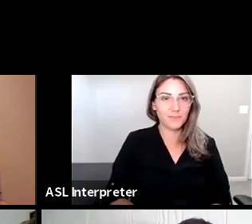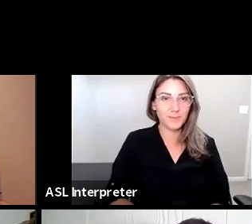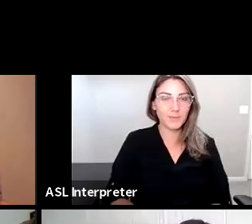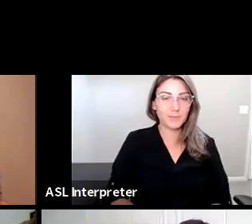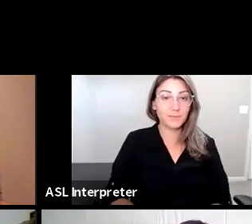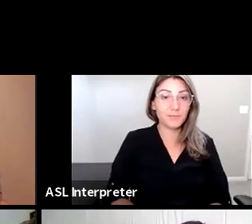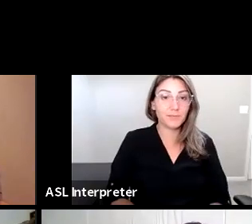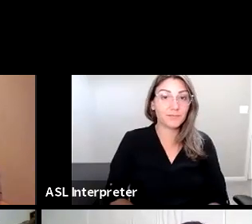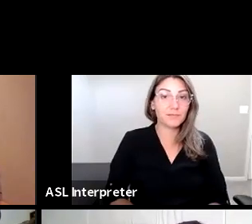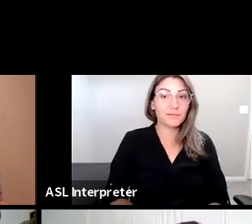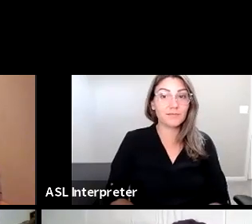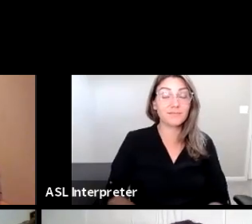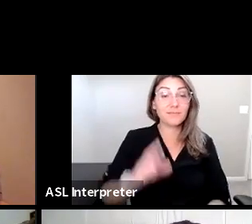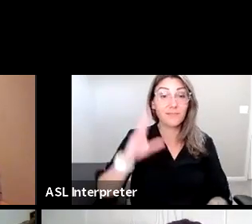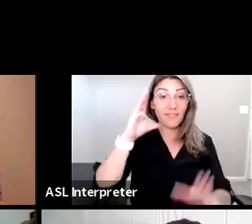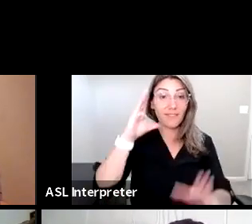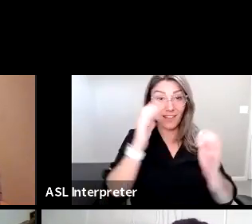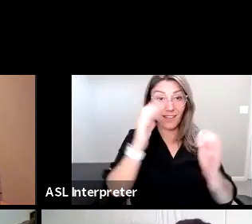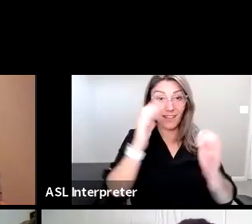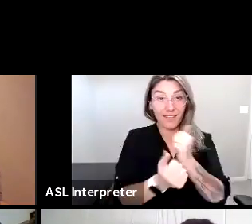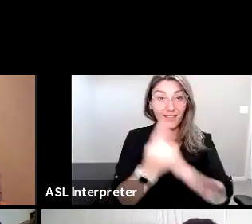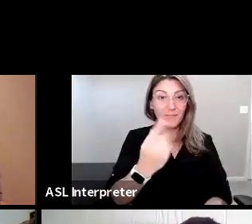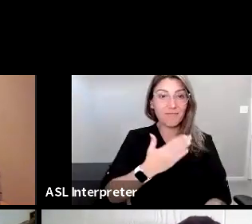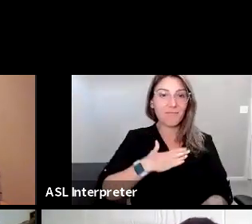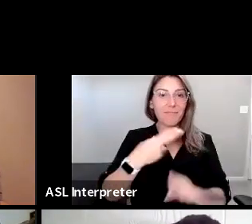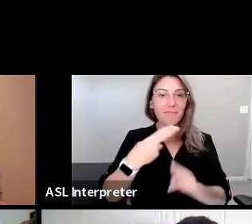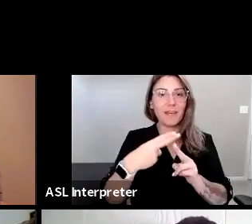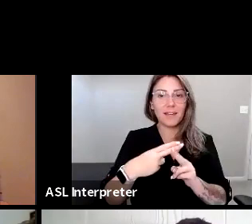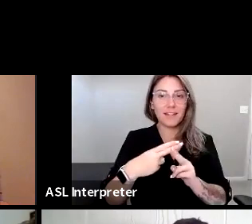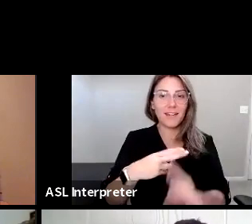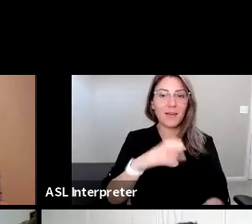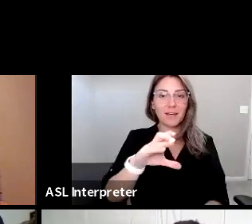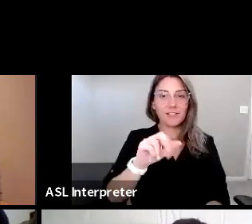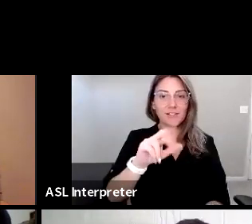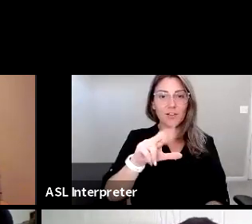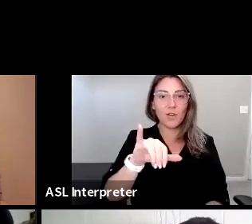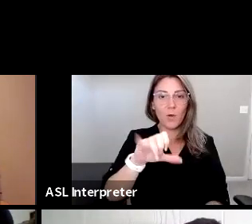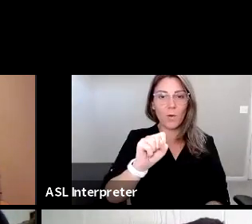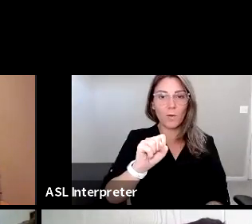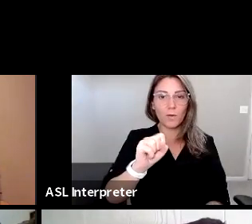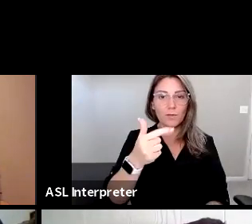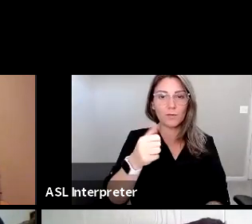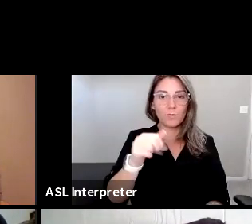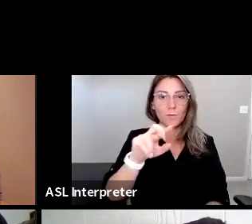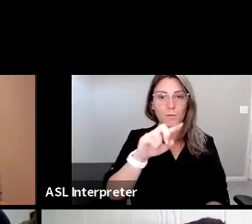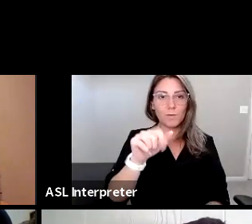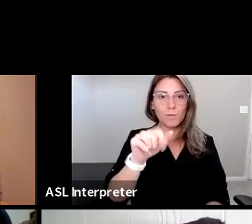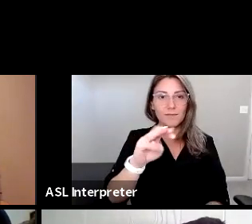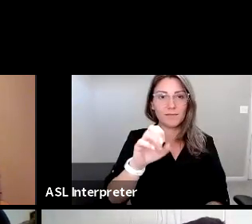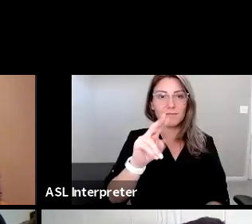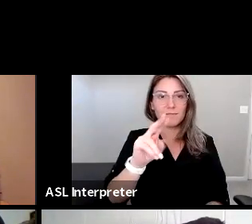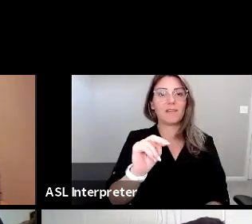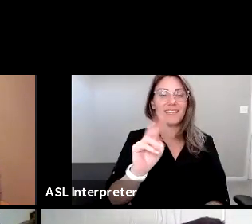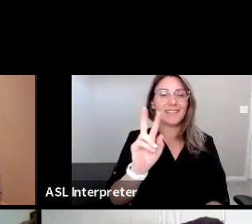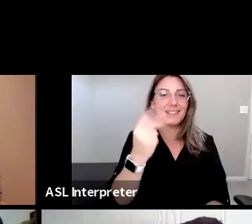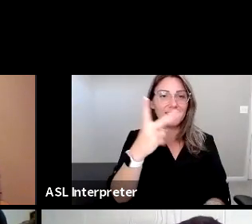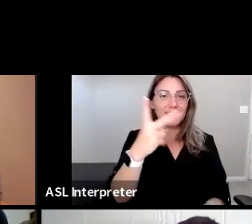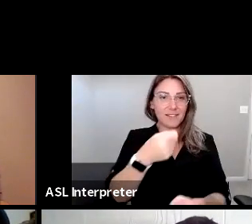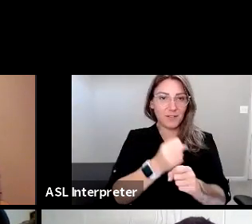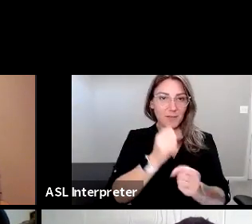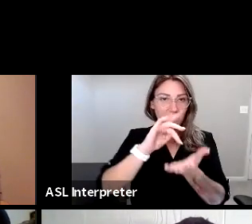All right, so hi everyone. My name is Carlos Guzman. I'm a second year medical student, and